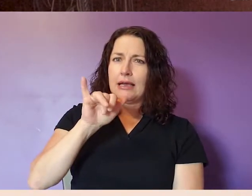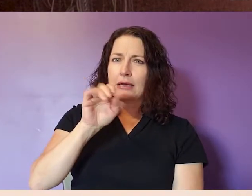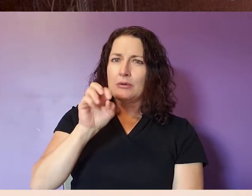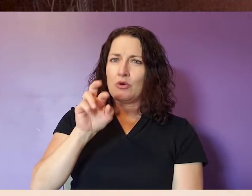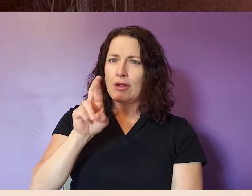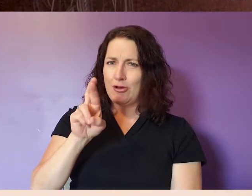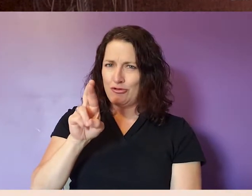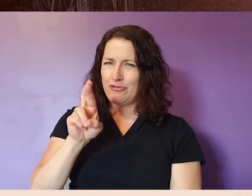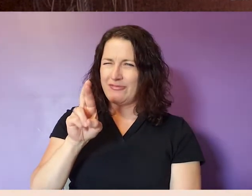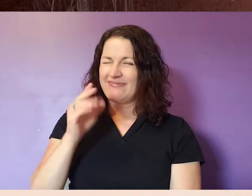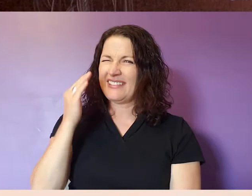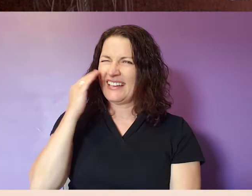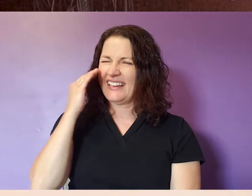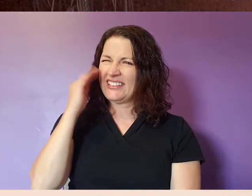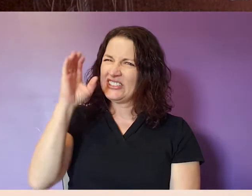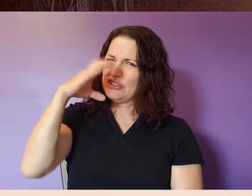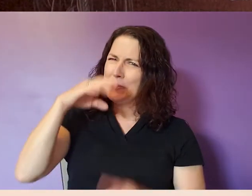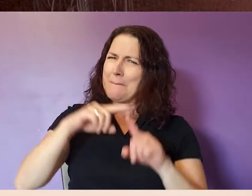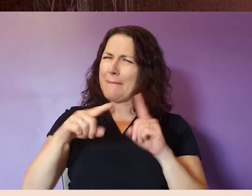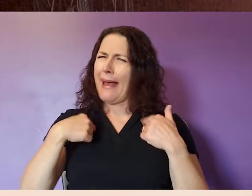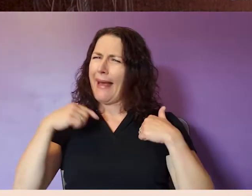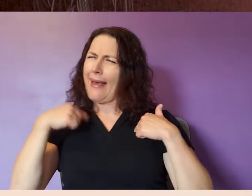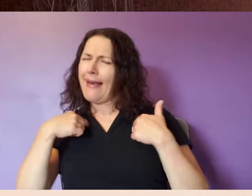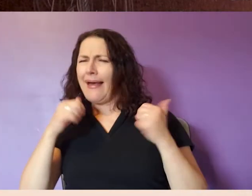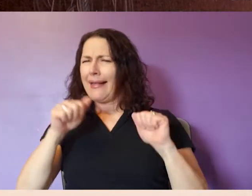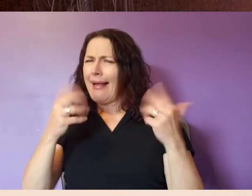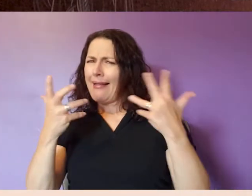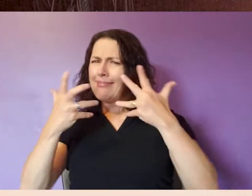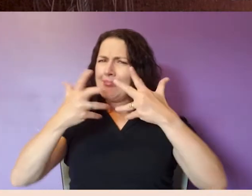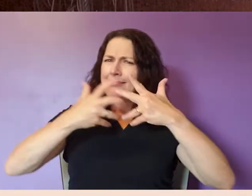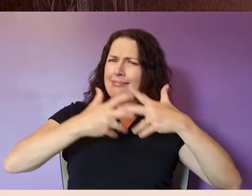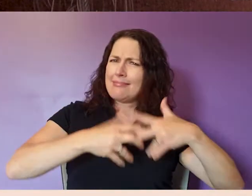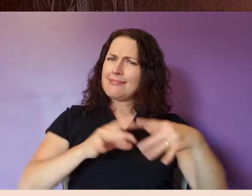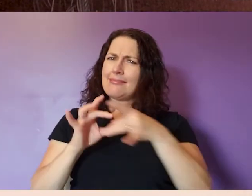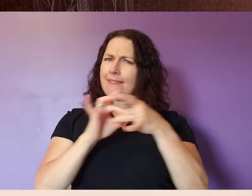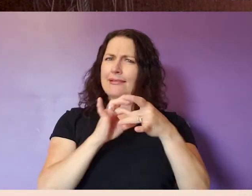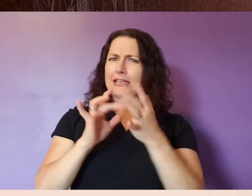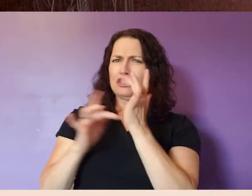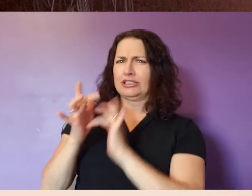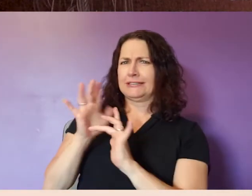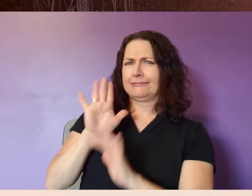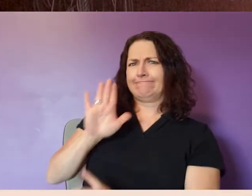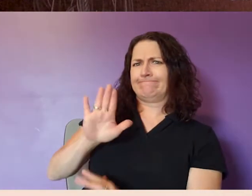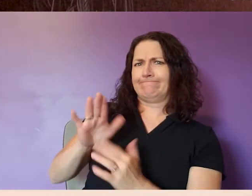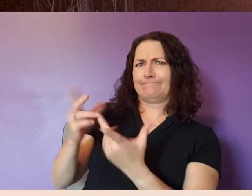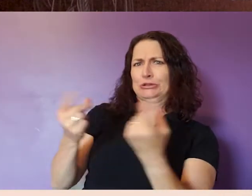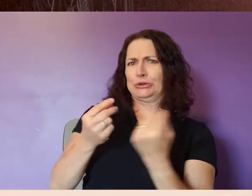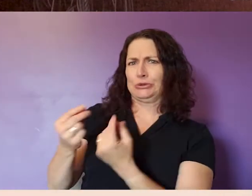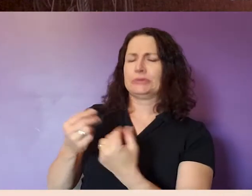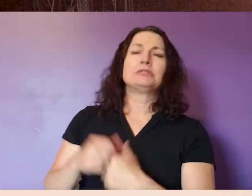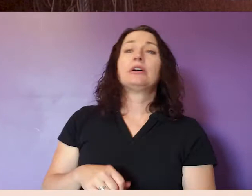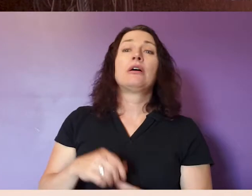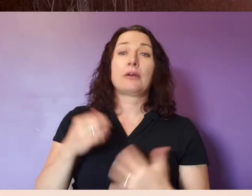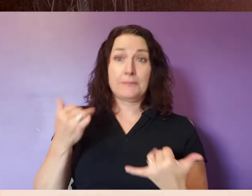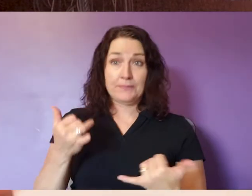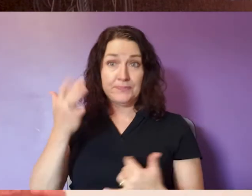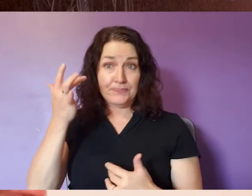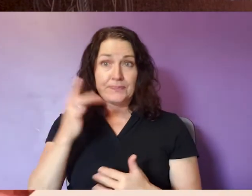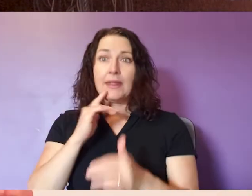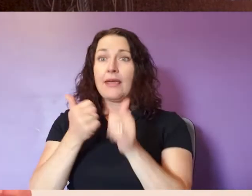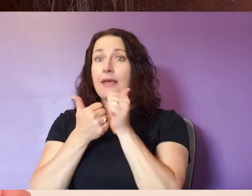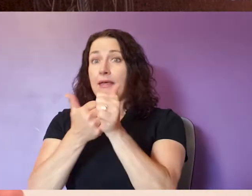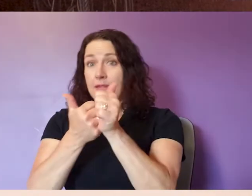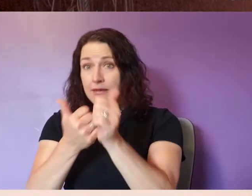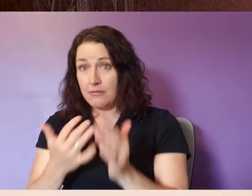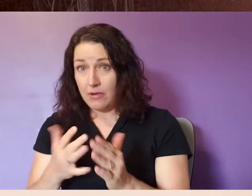can weave this in a little bit with what jesus is doing because the apostles have come